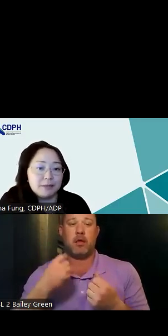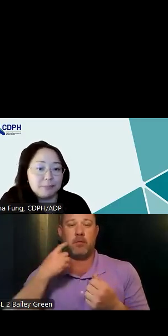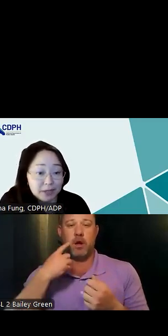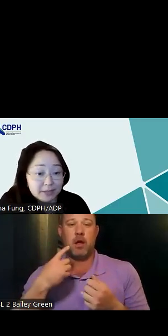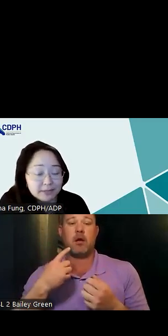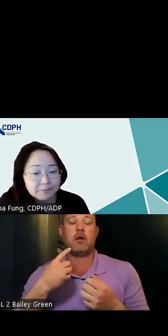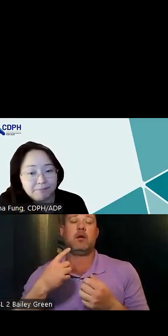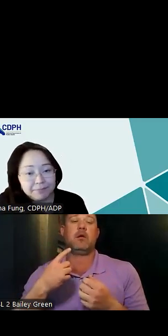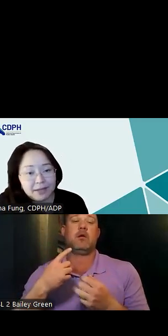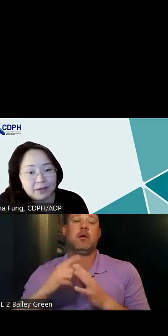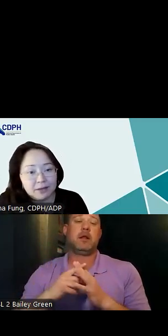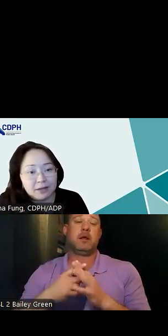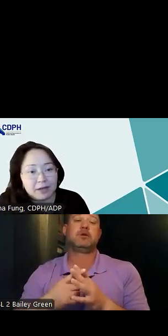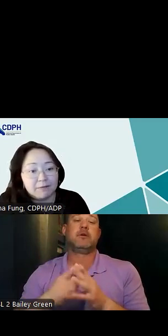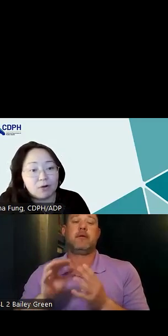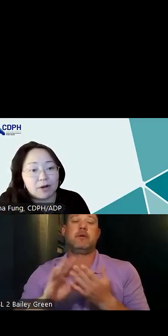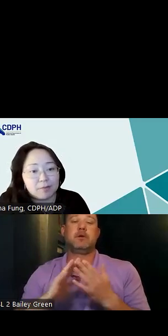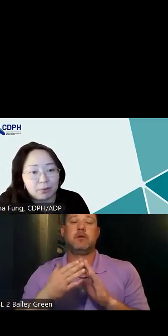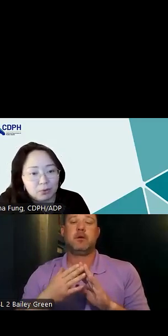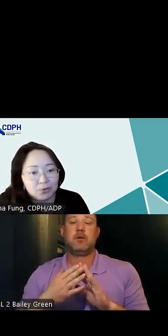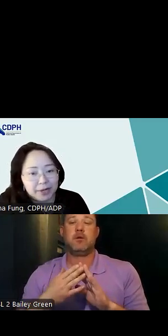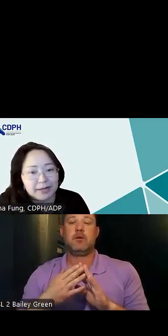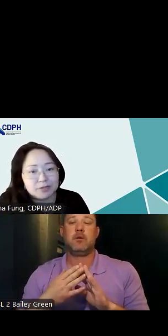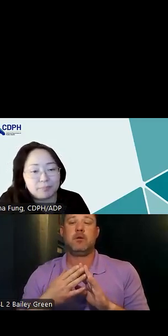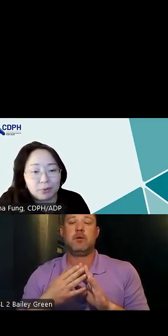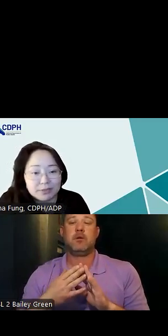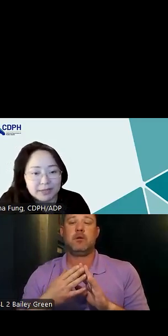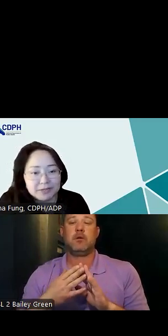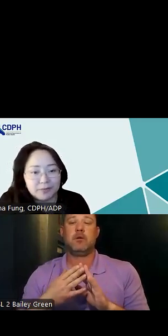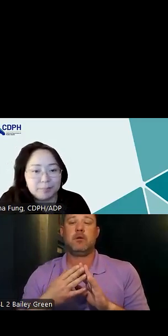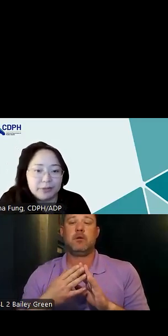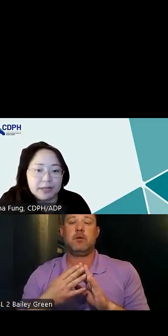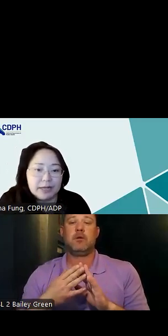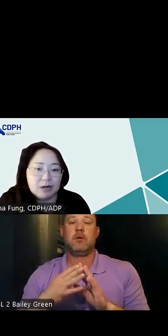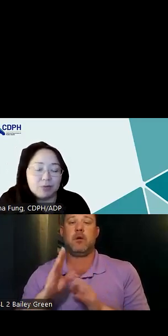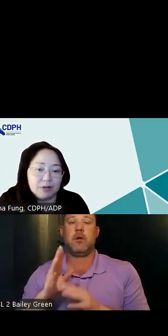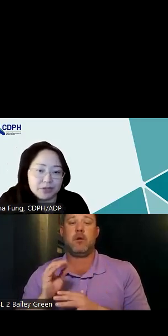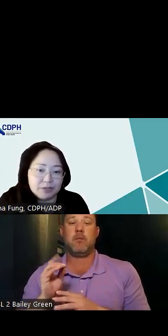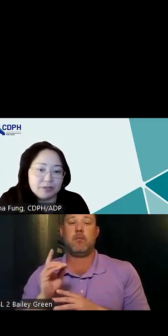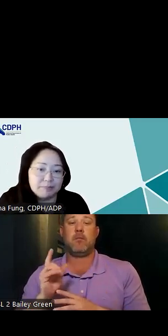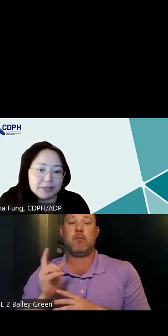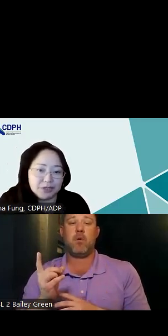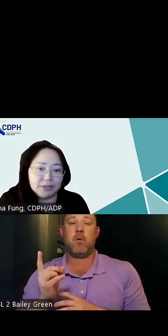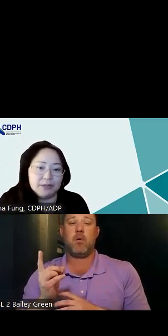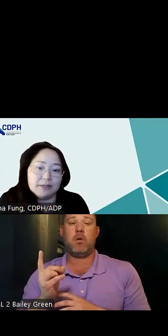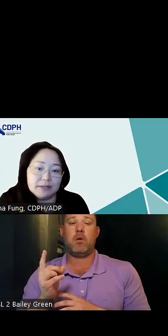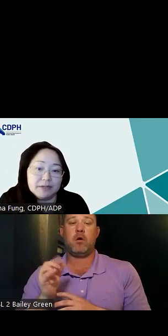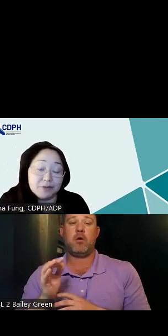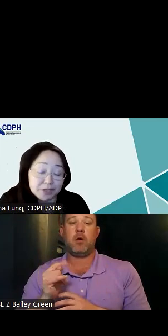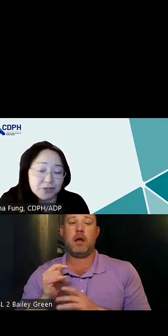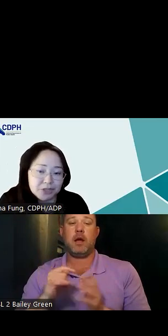these communities. For our BOLD grant, so BOLD stands for Building Our Largest